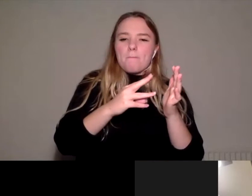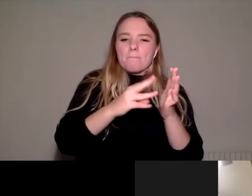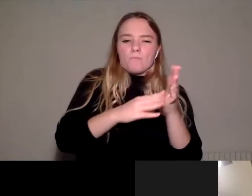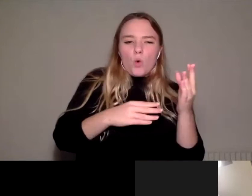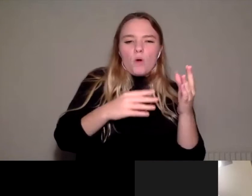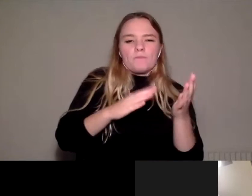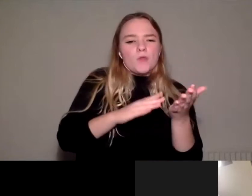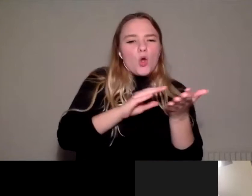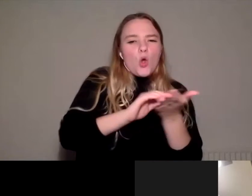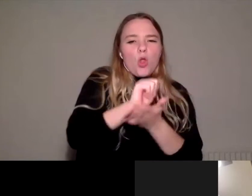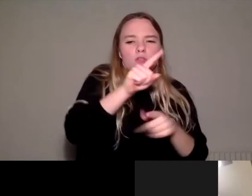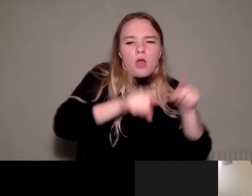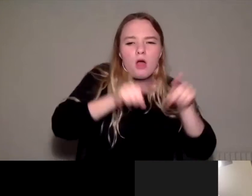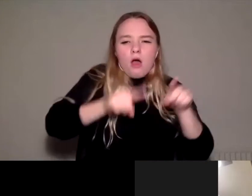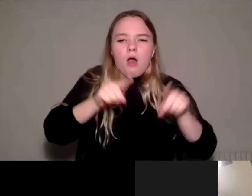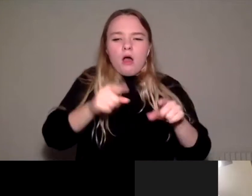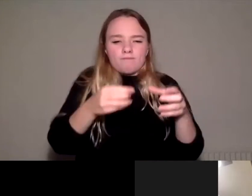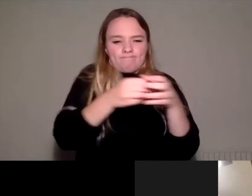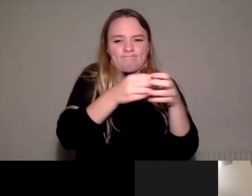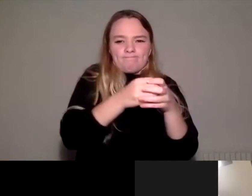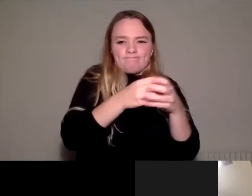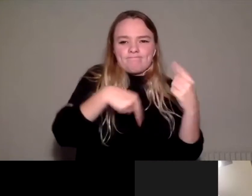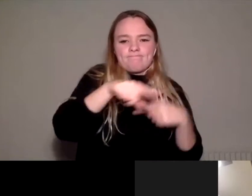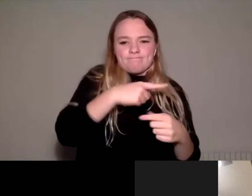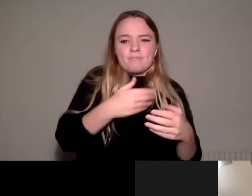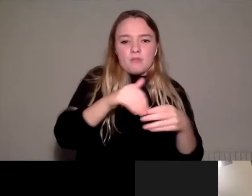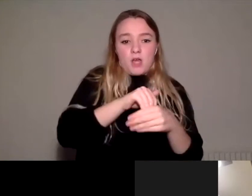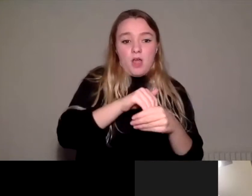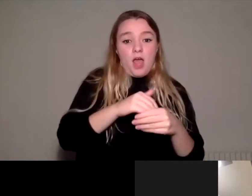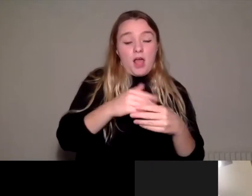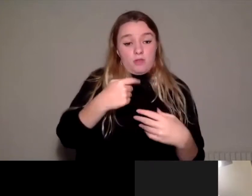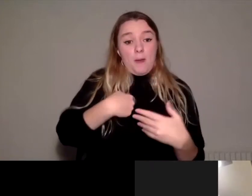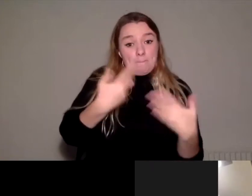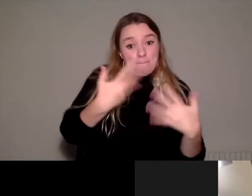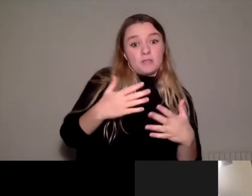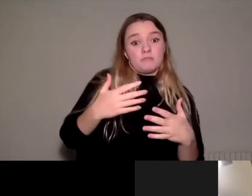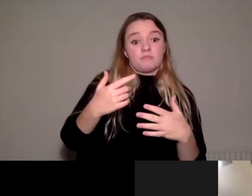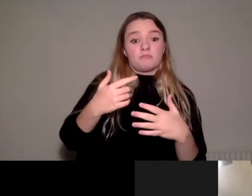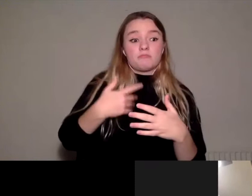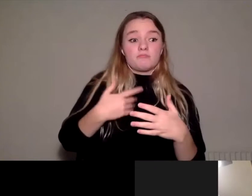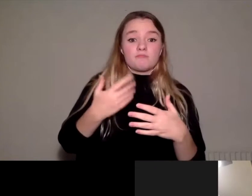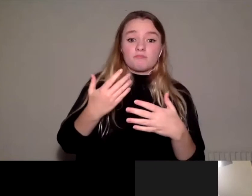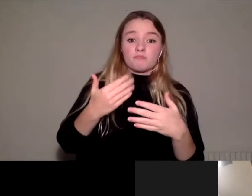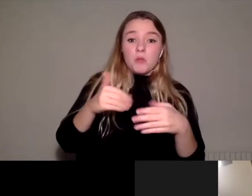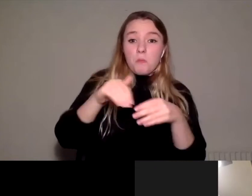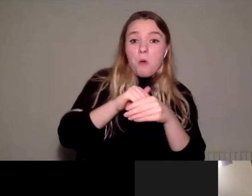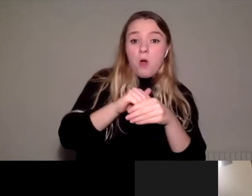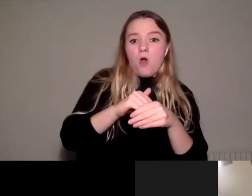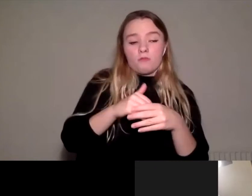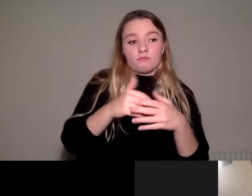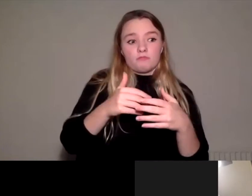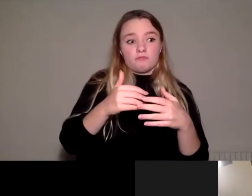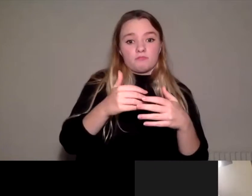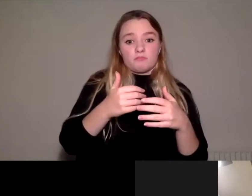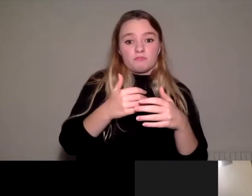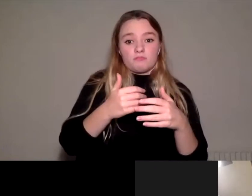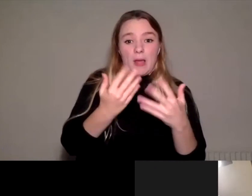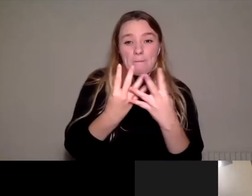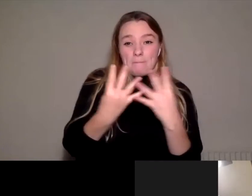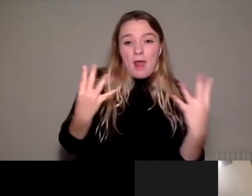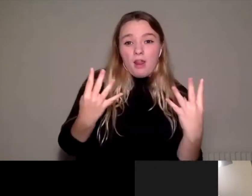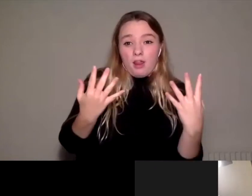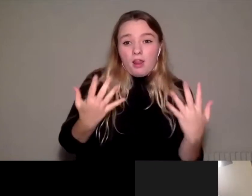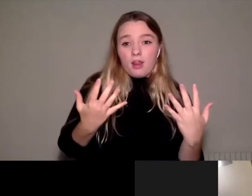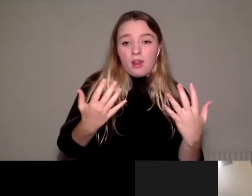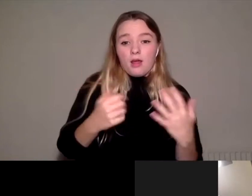quite a lot of work with ITV with my videos and numerous articles. So it's great to be on a diversity and inclusion panel because I'll actually